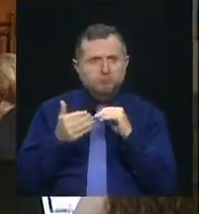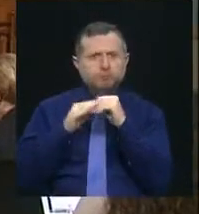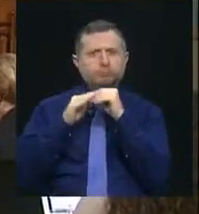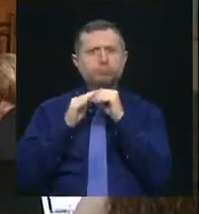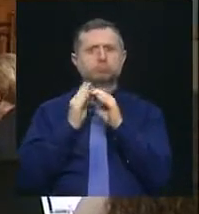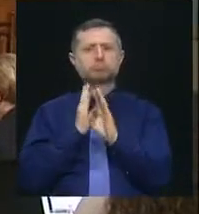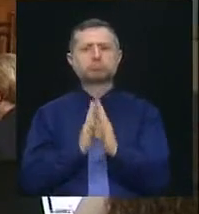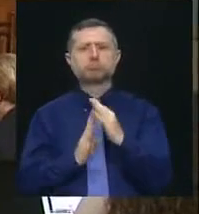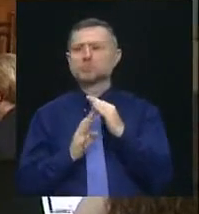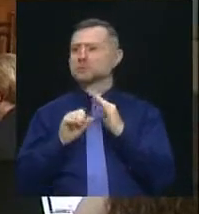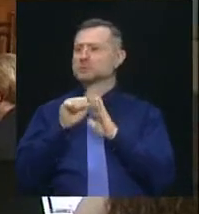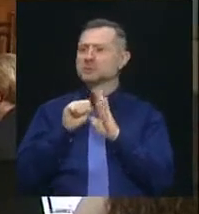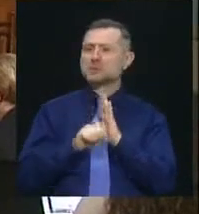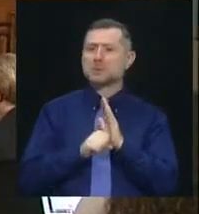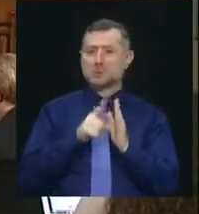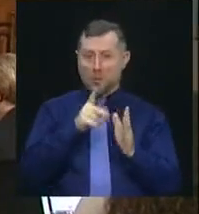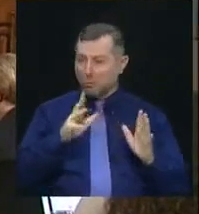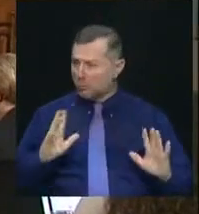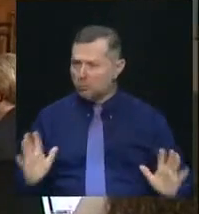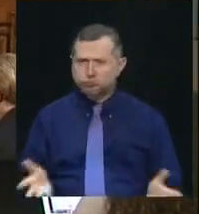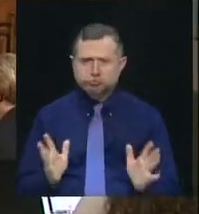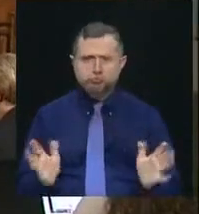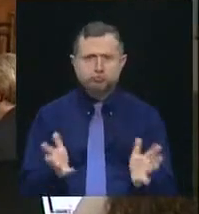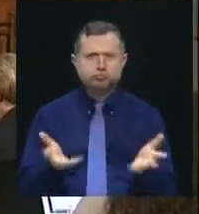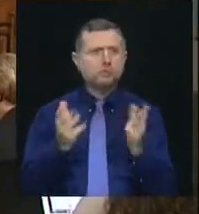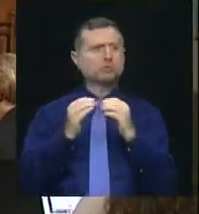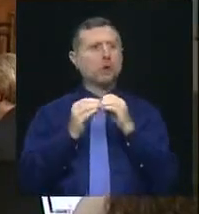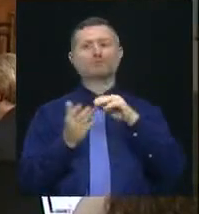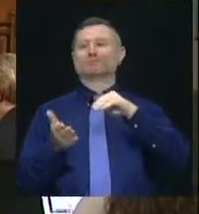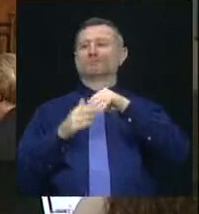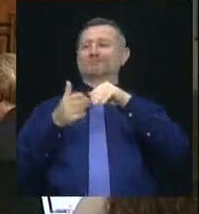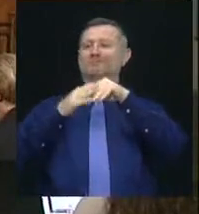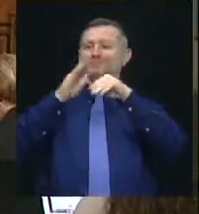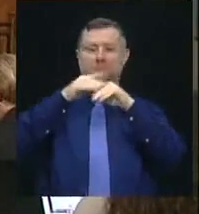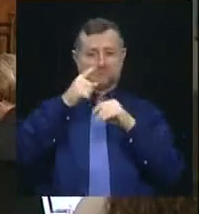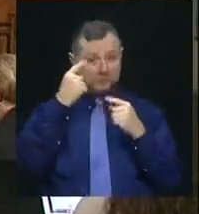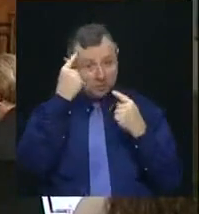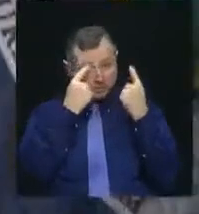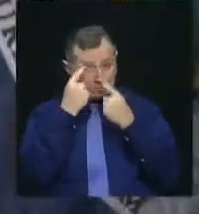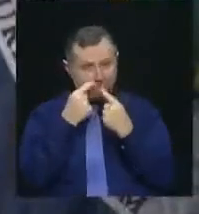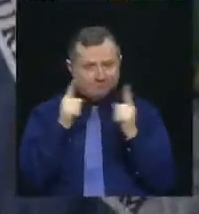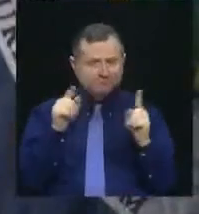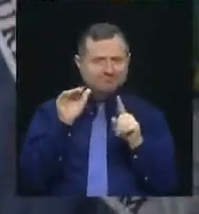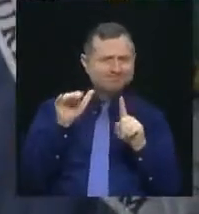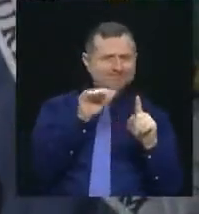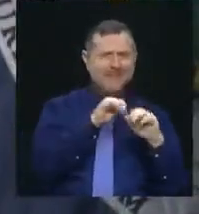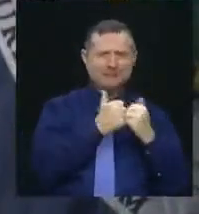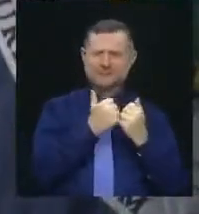any chance that you would declare another state of emergency or impose new vaccinations?